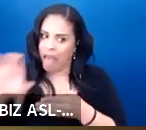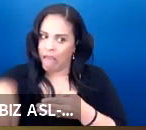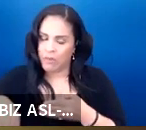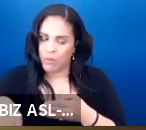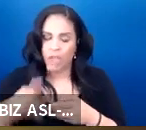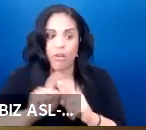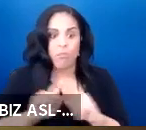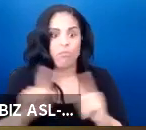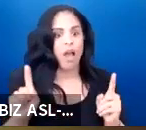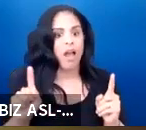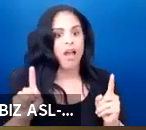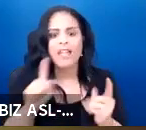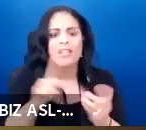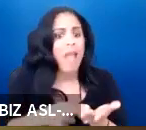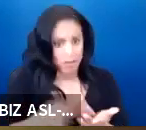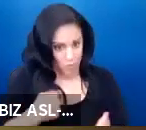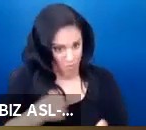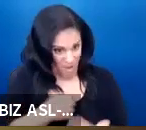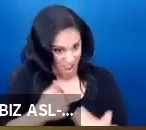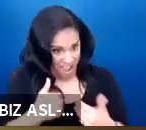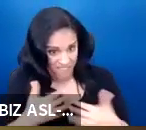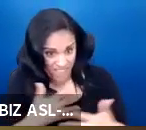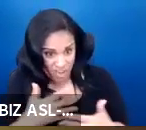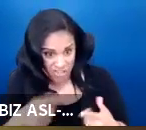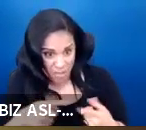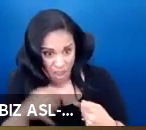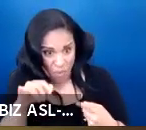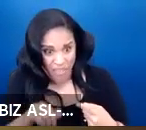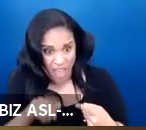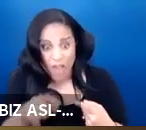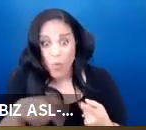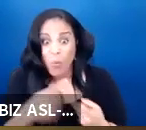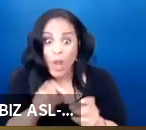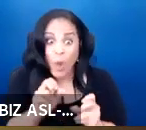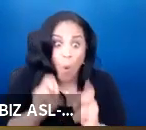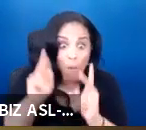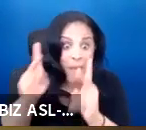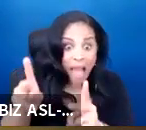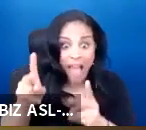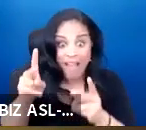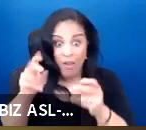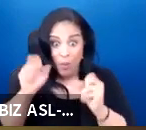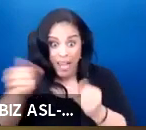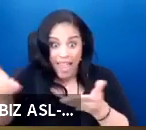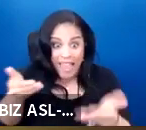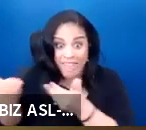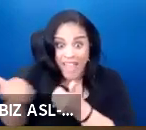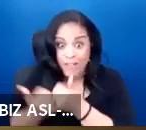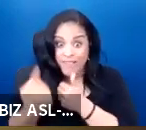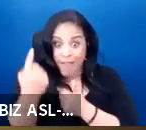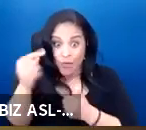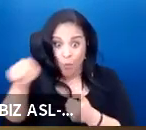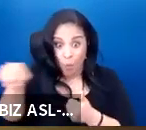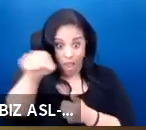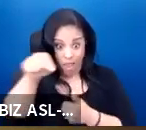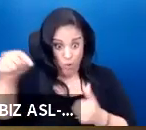Let's be honest with, like, do we have any fears about when we return and we are able to invite everyone into a room together?